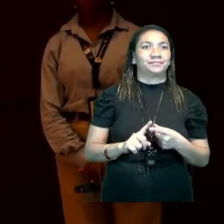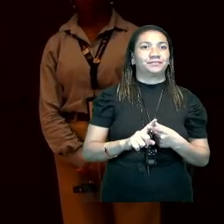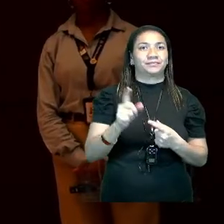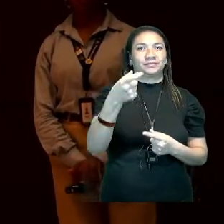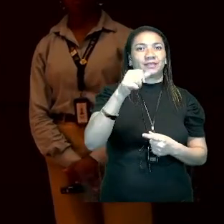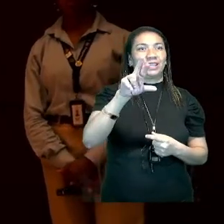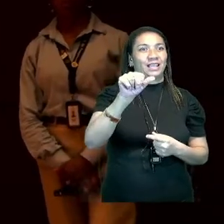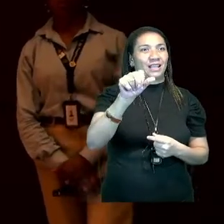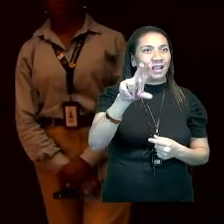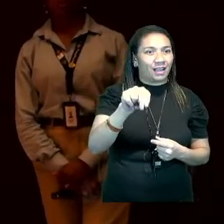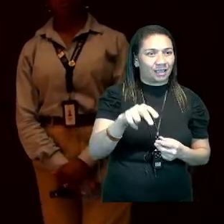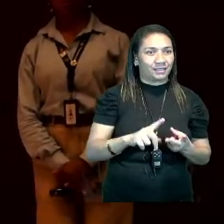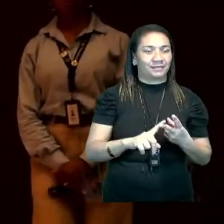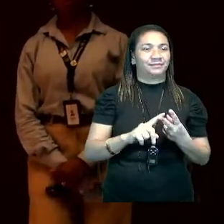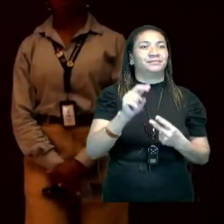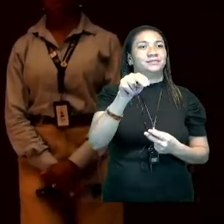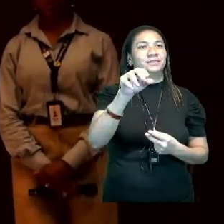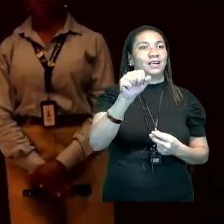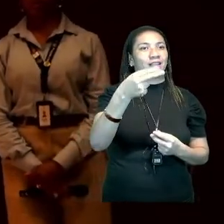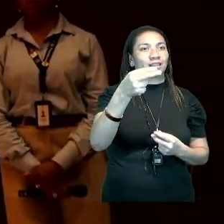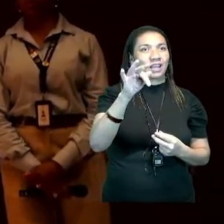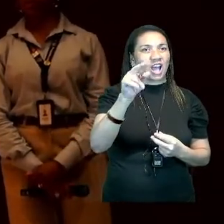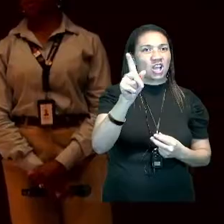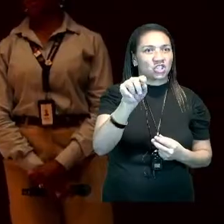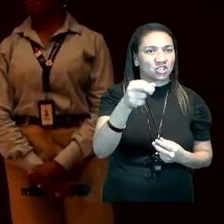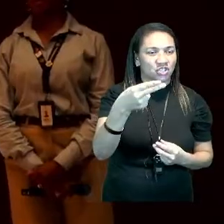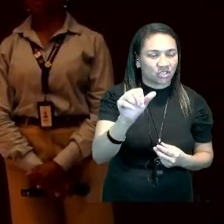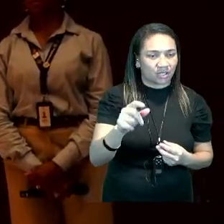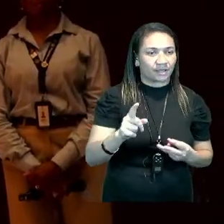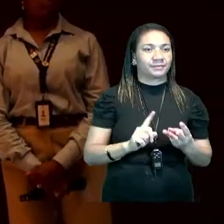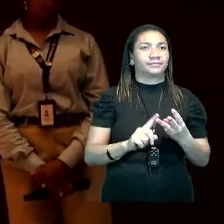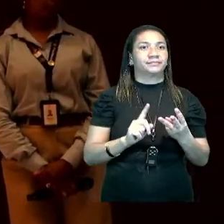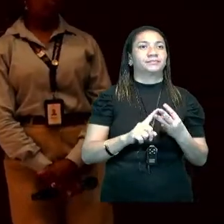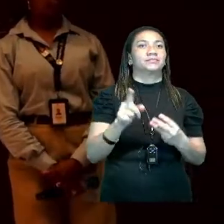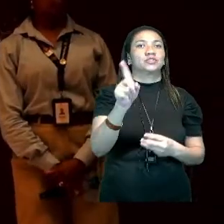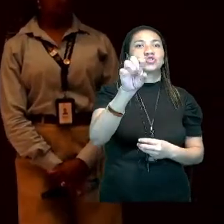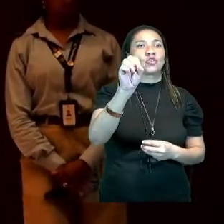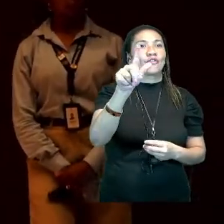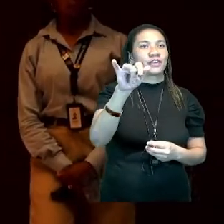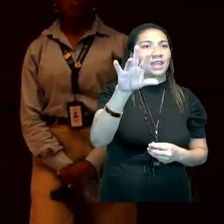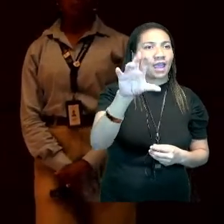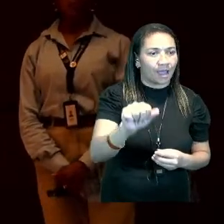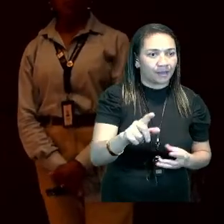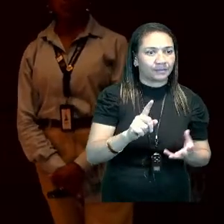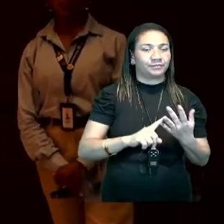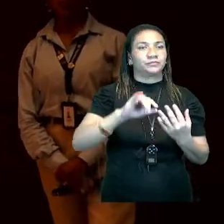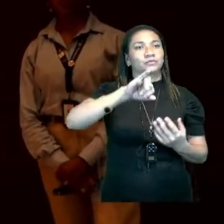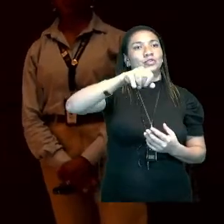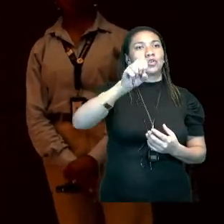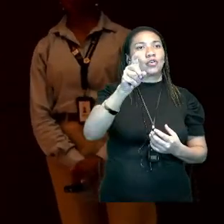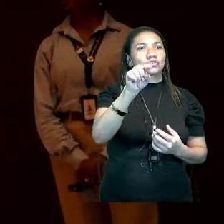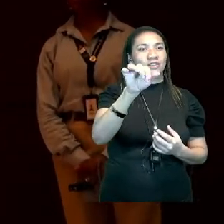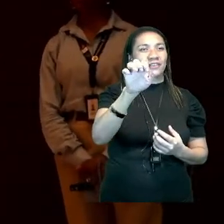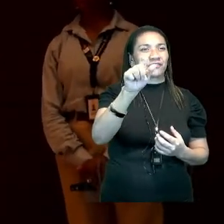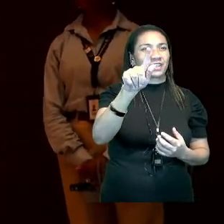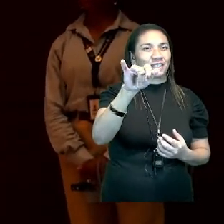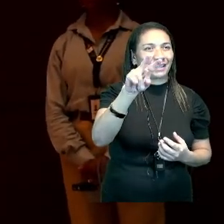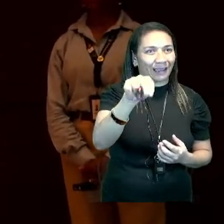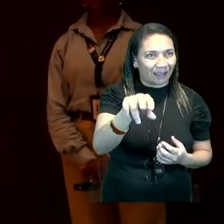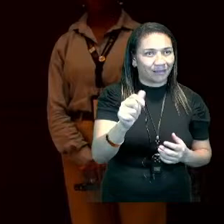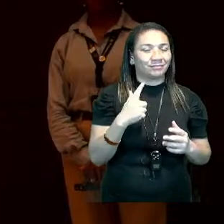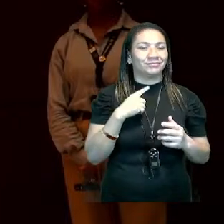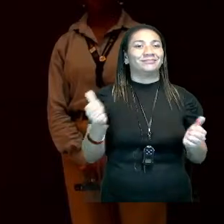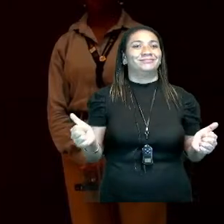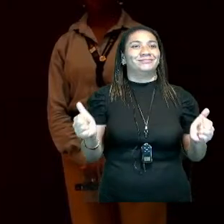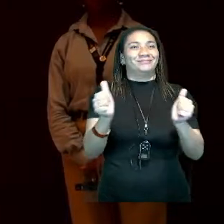Miriam Magelli, Hilary Brown, Natasha George, Daniel Almeida, Diana Sofia Garzón, Josefina Klinger, Marilena